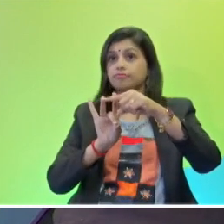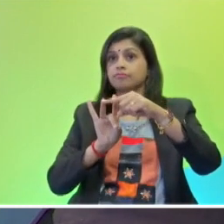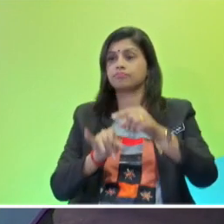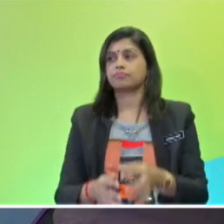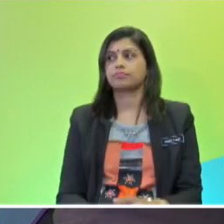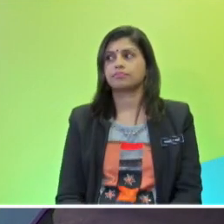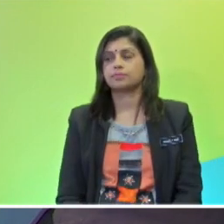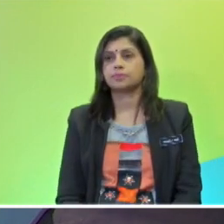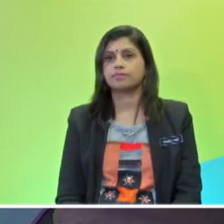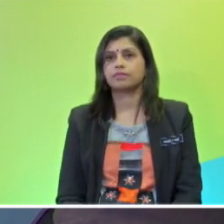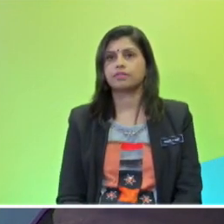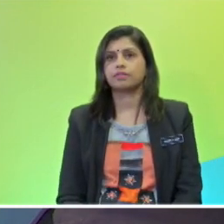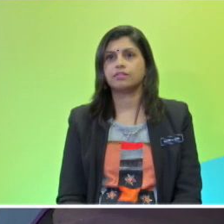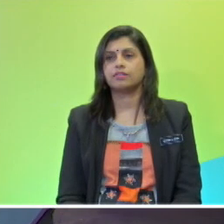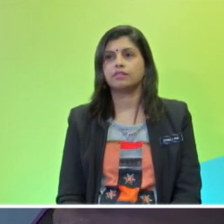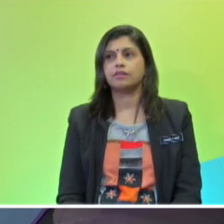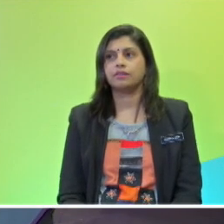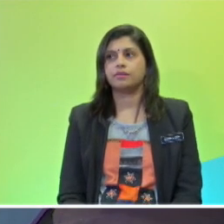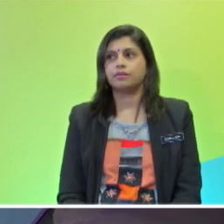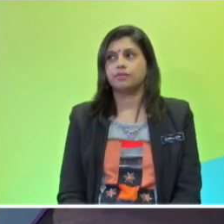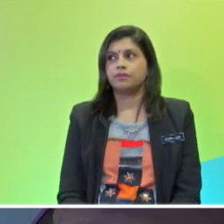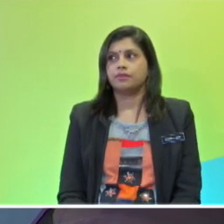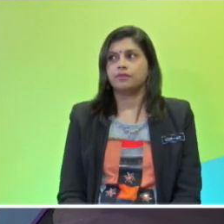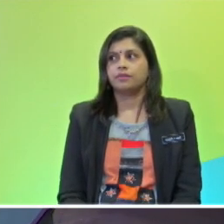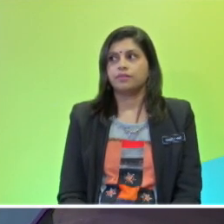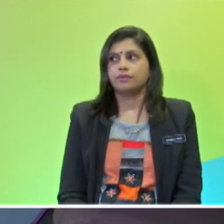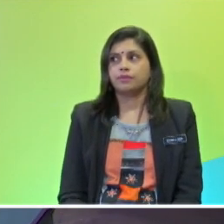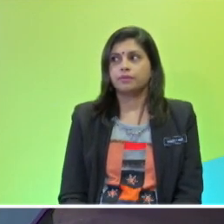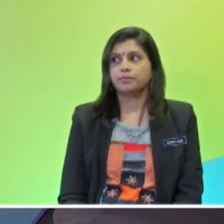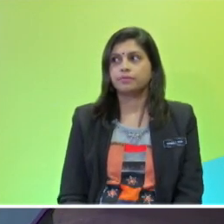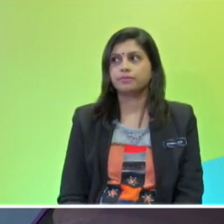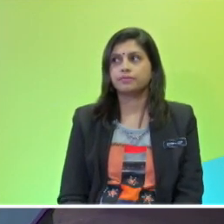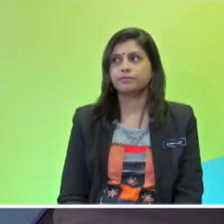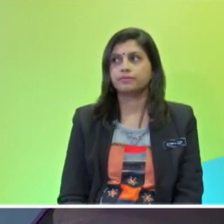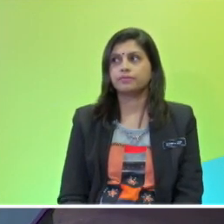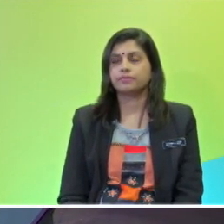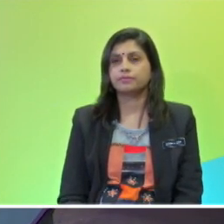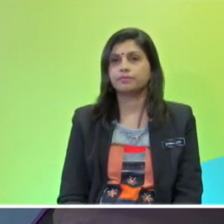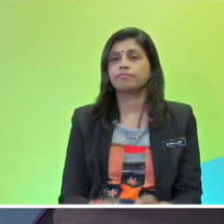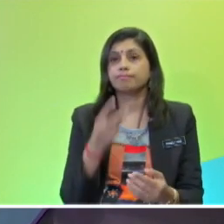now, I asked Sean to draw 8 equal parts, right? Yes.